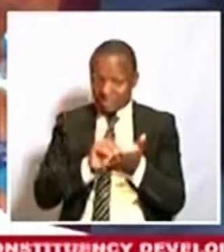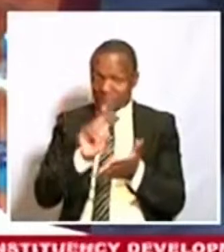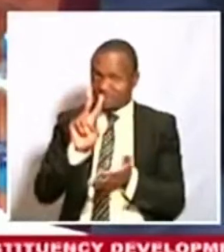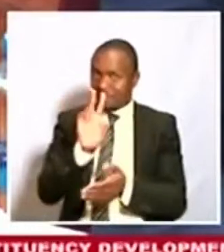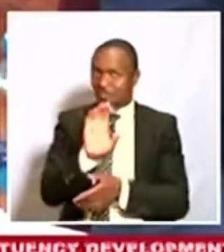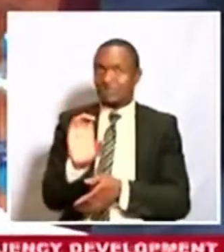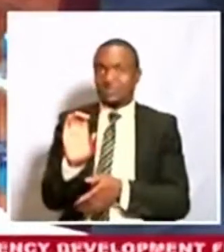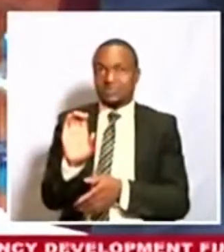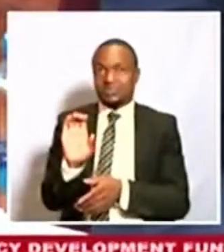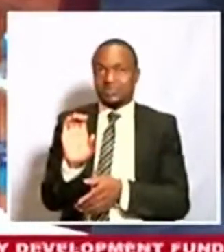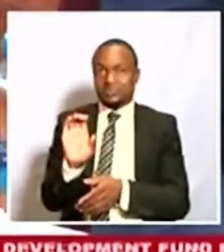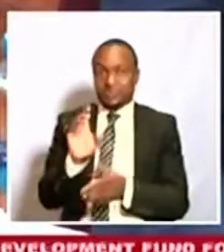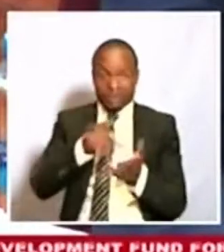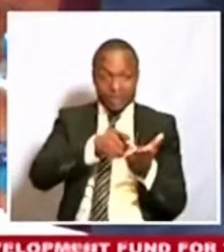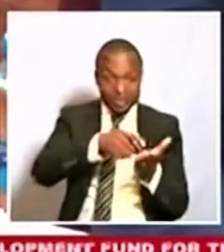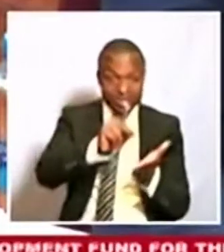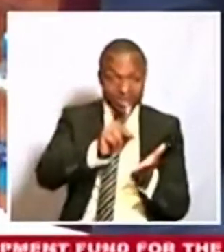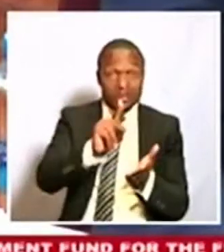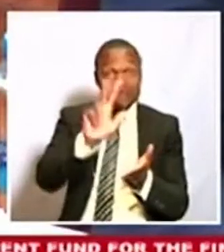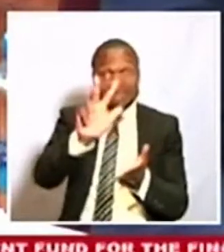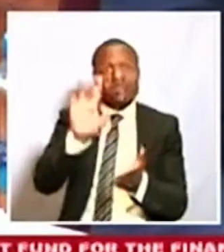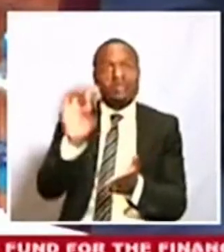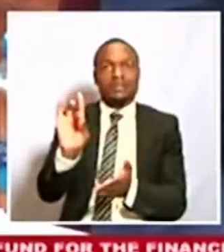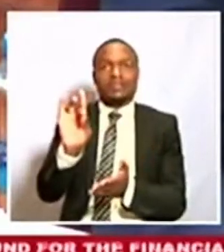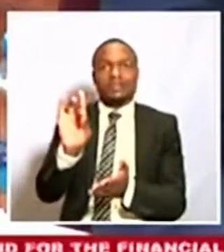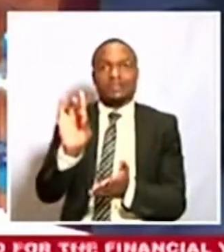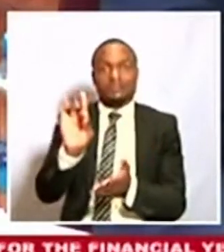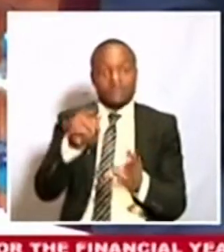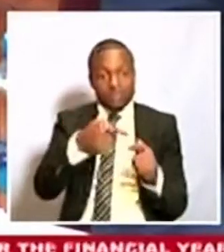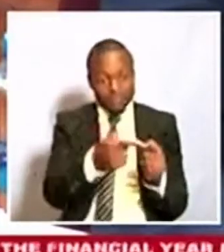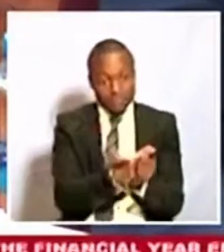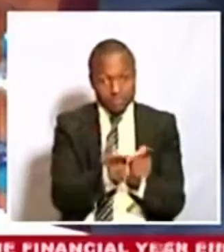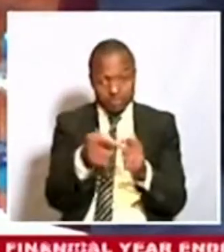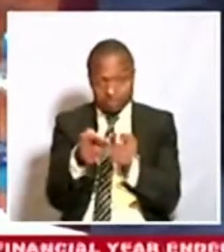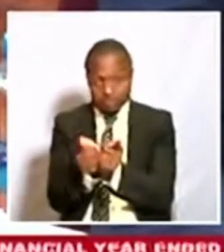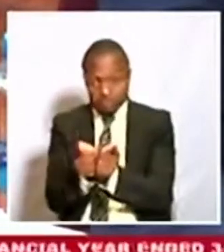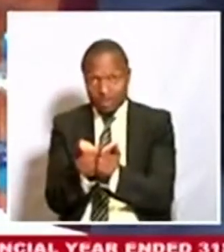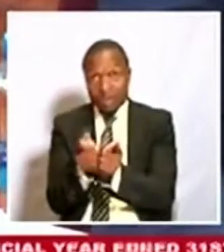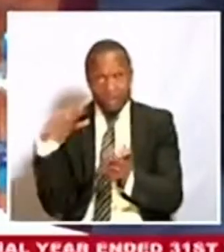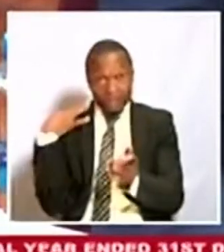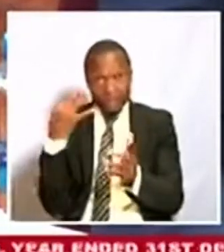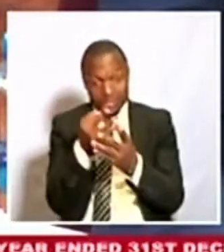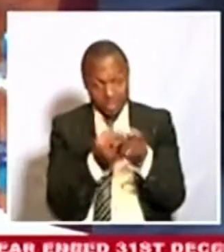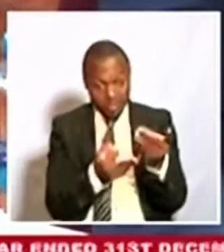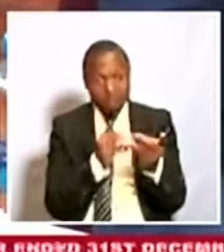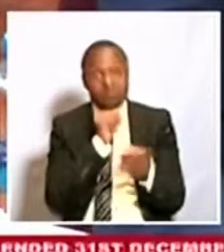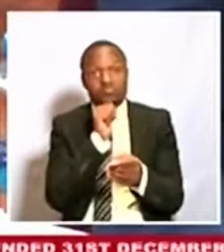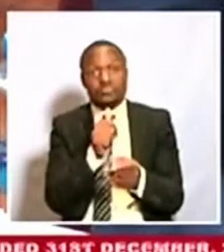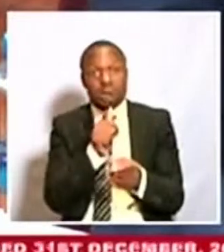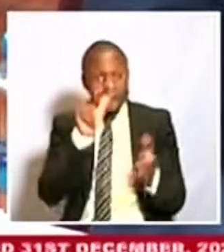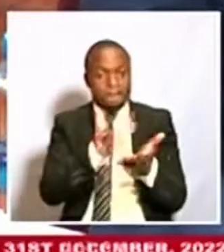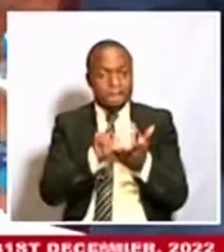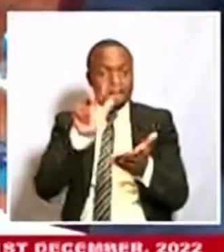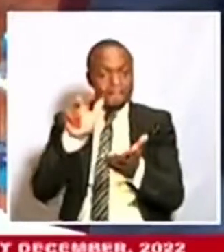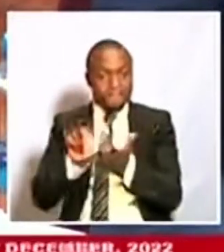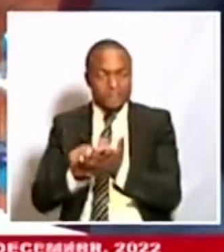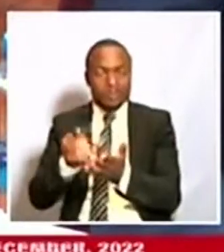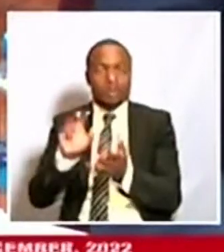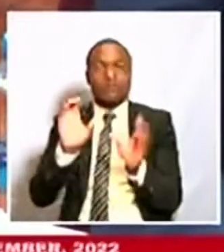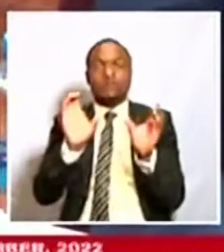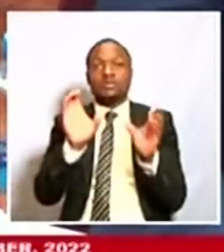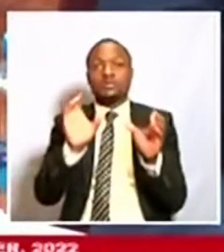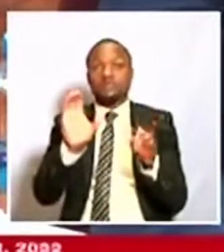808,200 was paid to 38 groups that had application forms which were not signed by the CDF